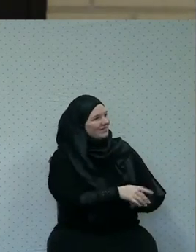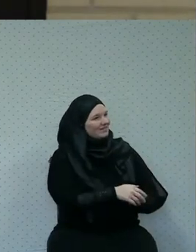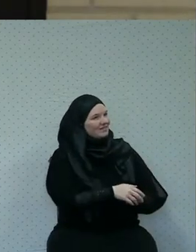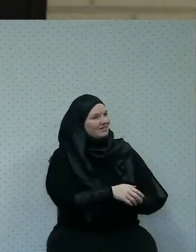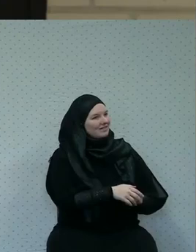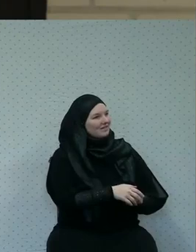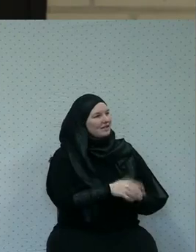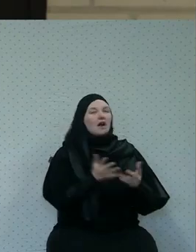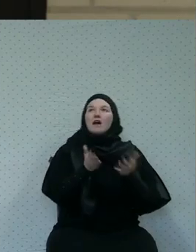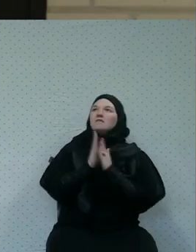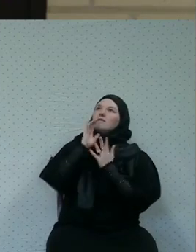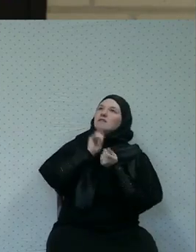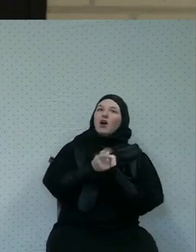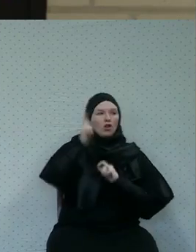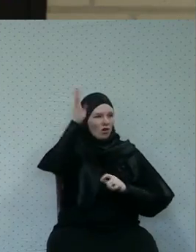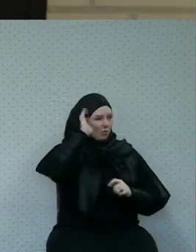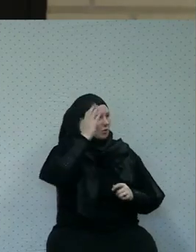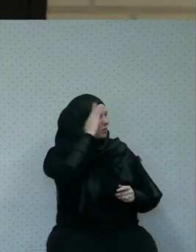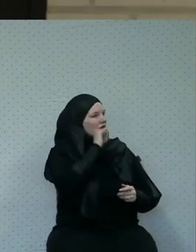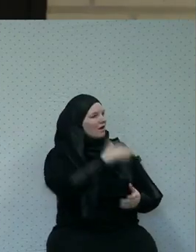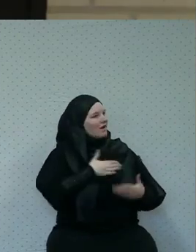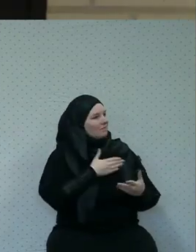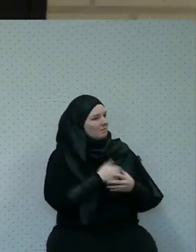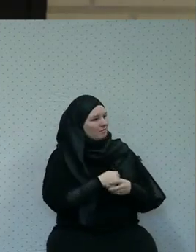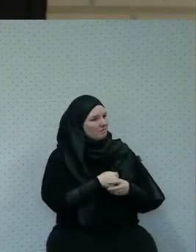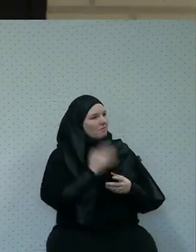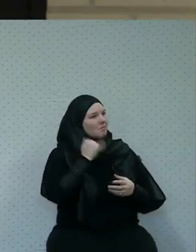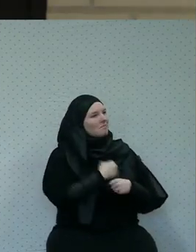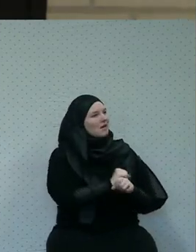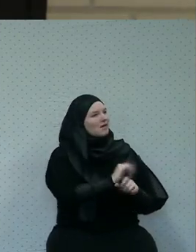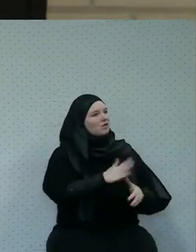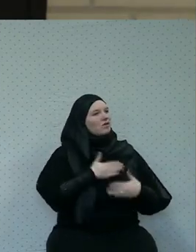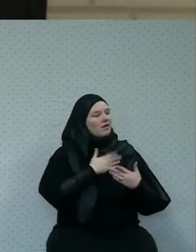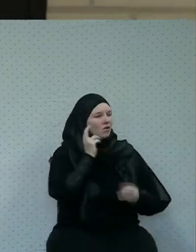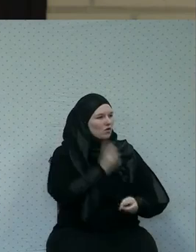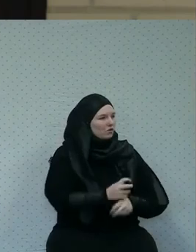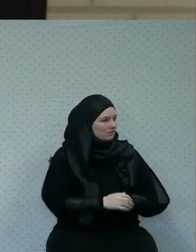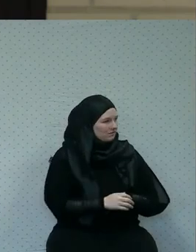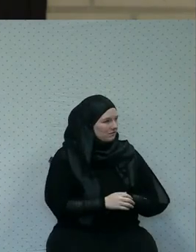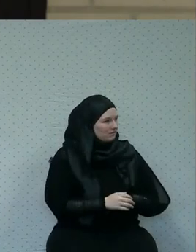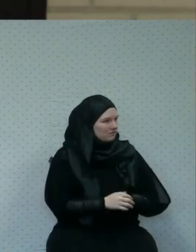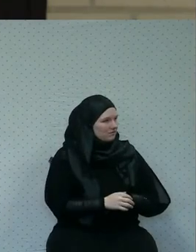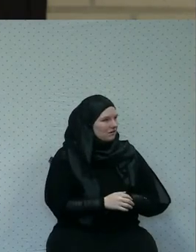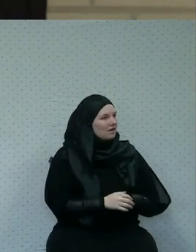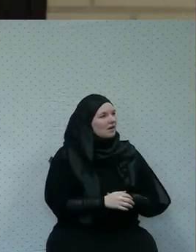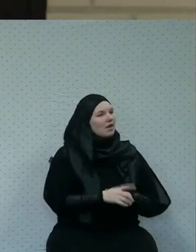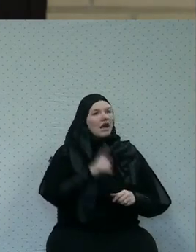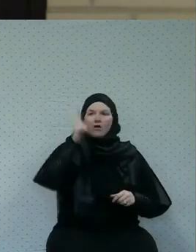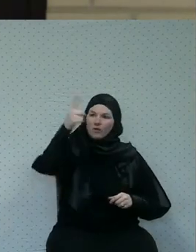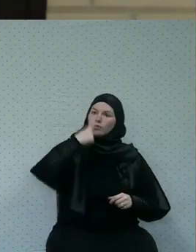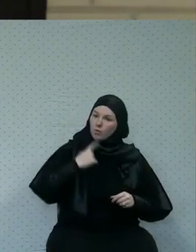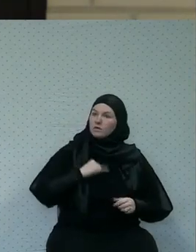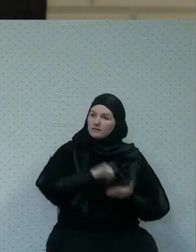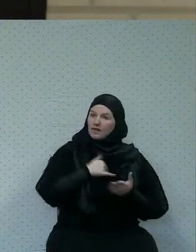you know that He's not happy by making your life more difficult. And he told us that in the